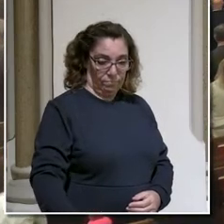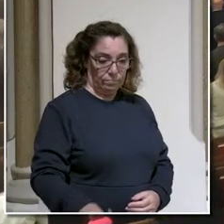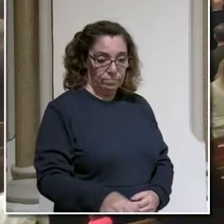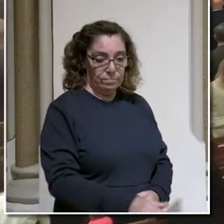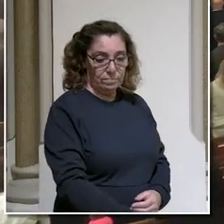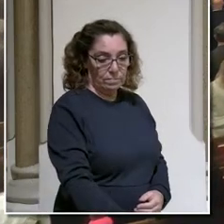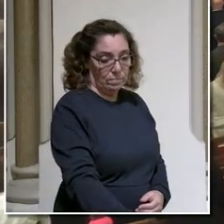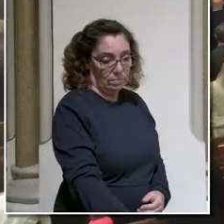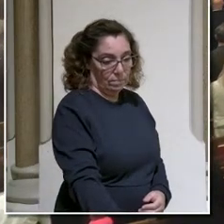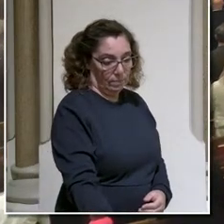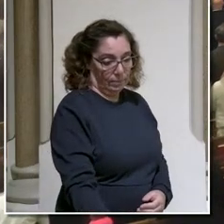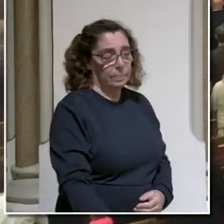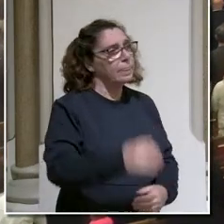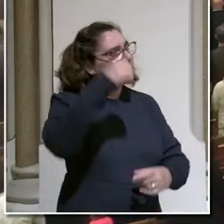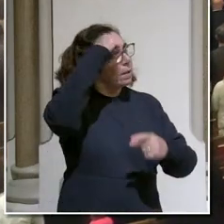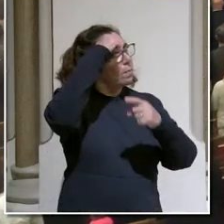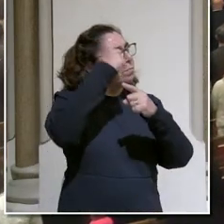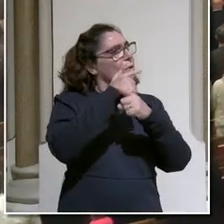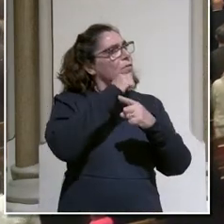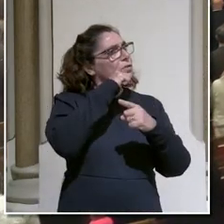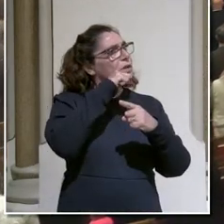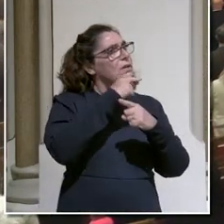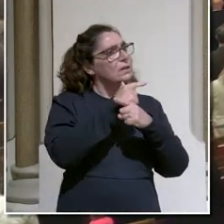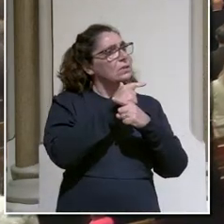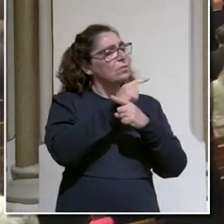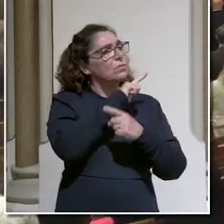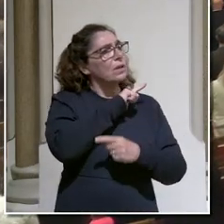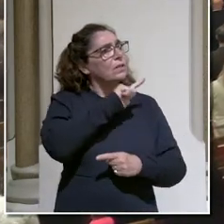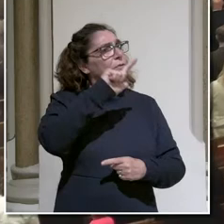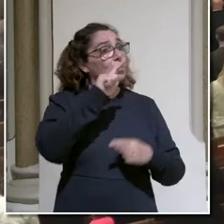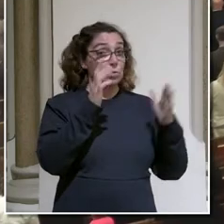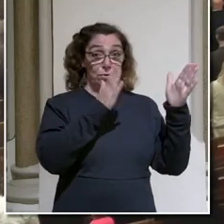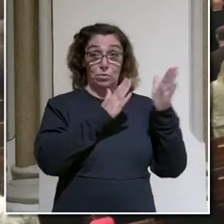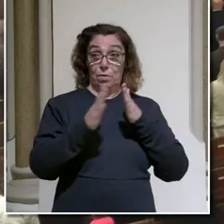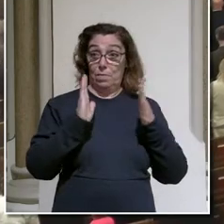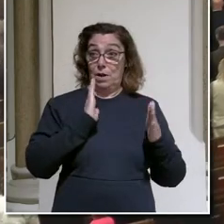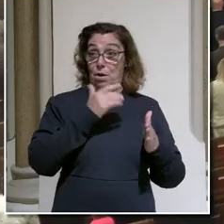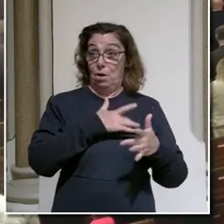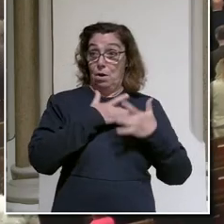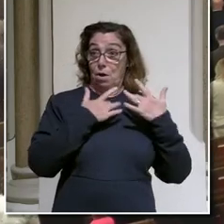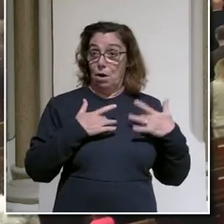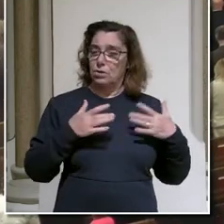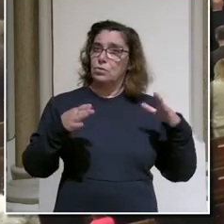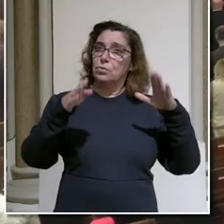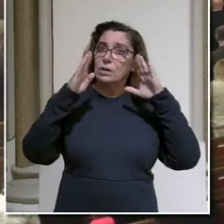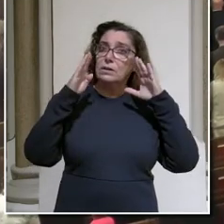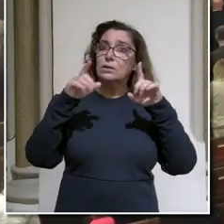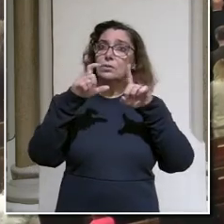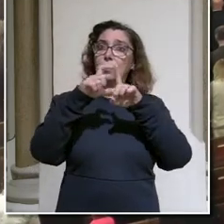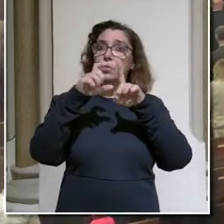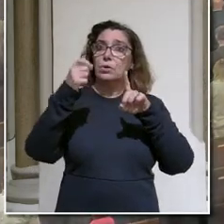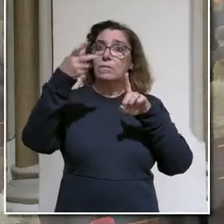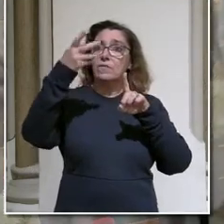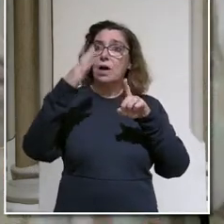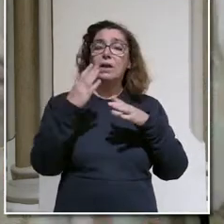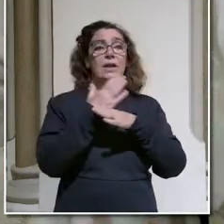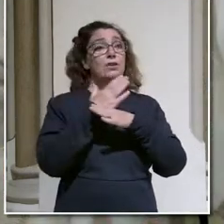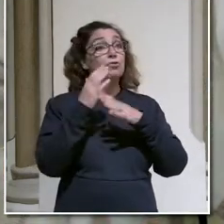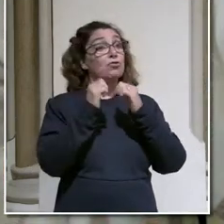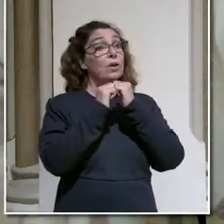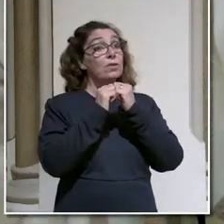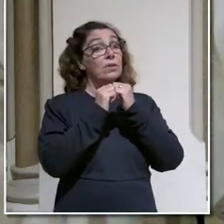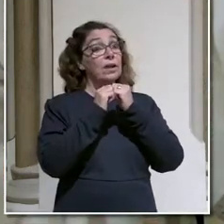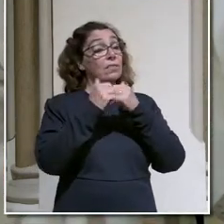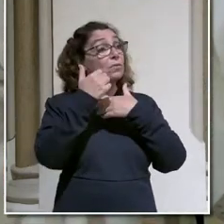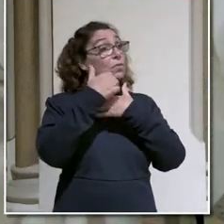Brothers and sisters in the Lord, to prepare our hearts to listen to the word of God and to share together the bread